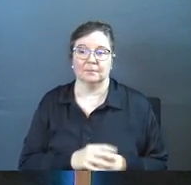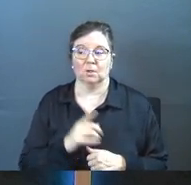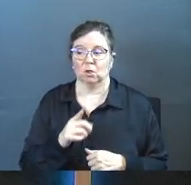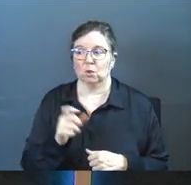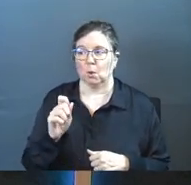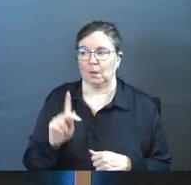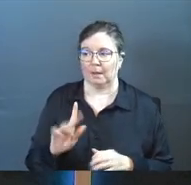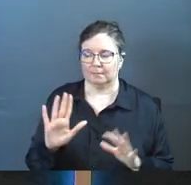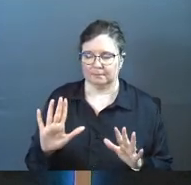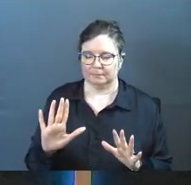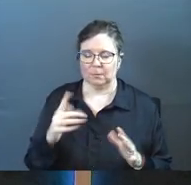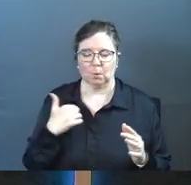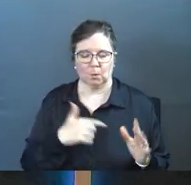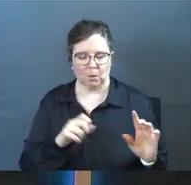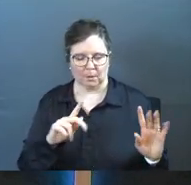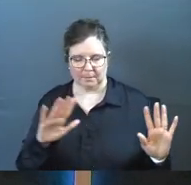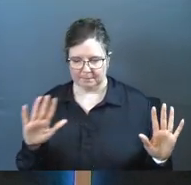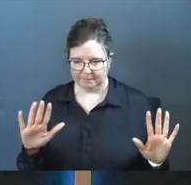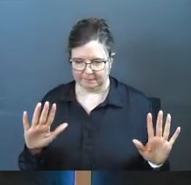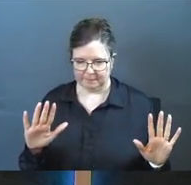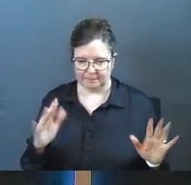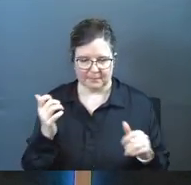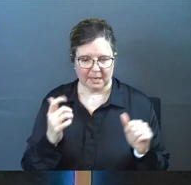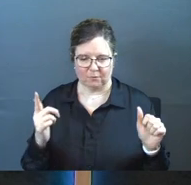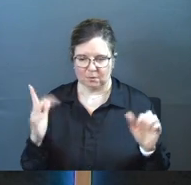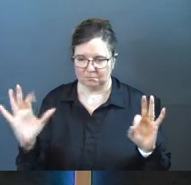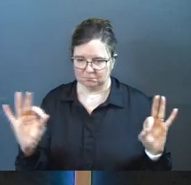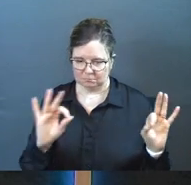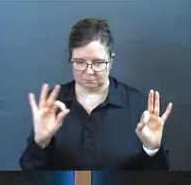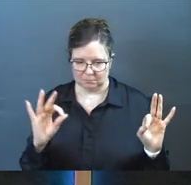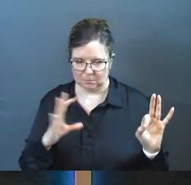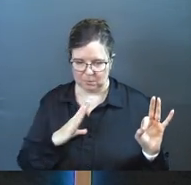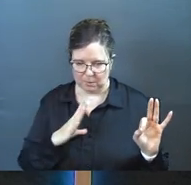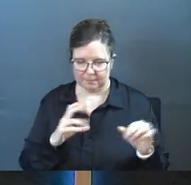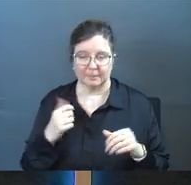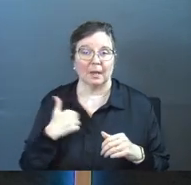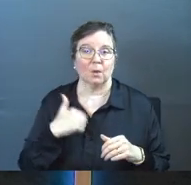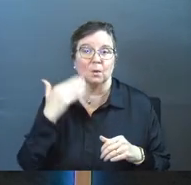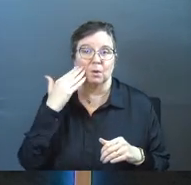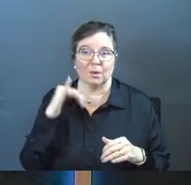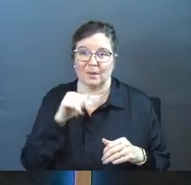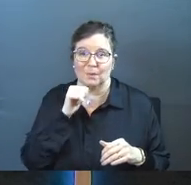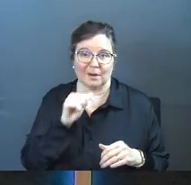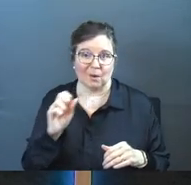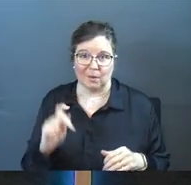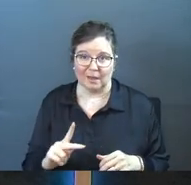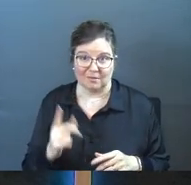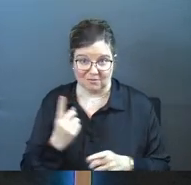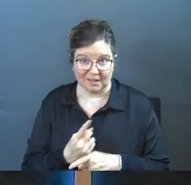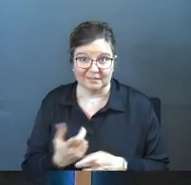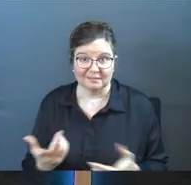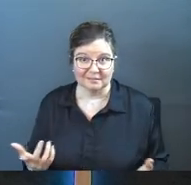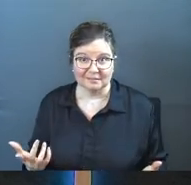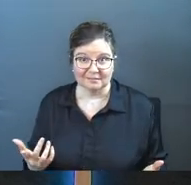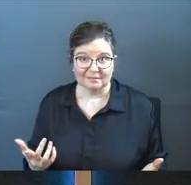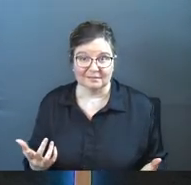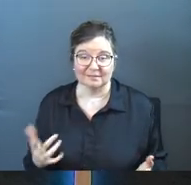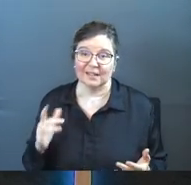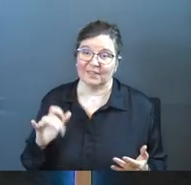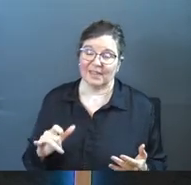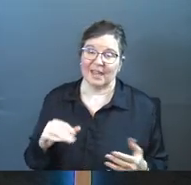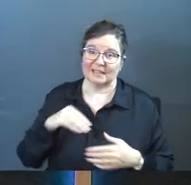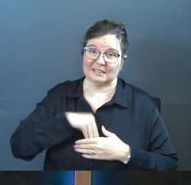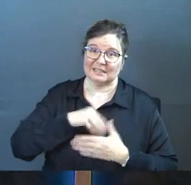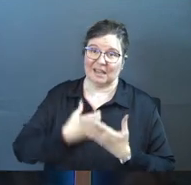You're okay. We're okay. Everybody's okay. And we all know that we're not okay, right? That's